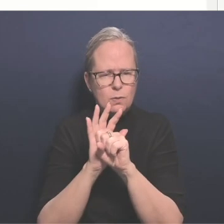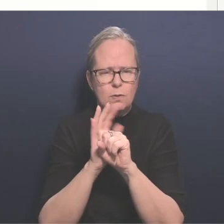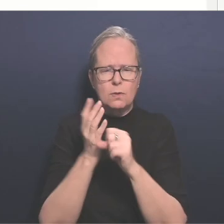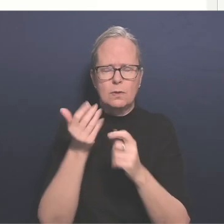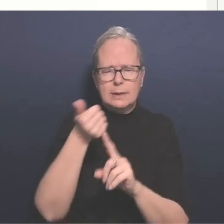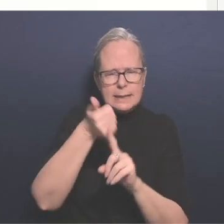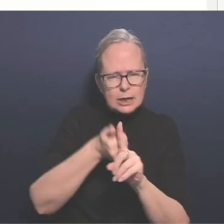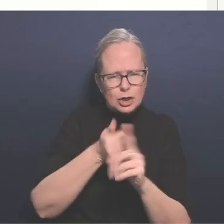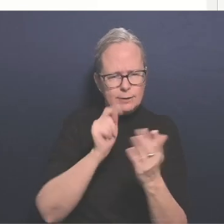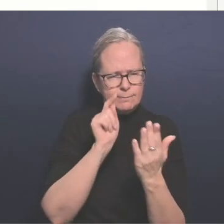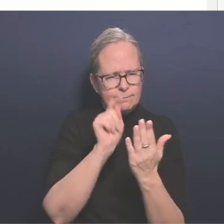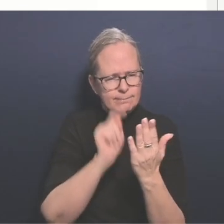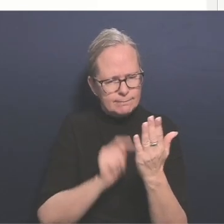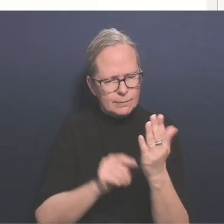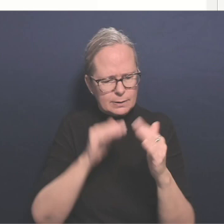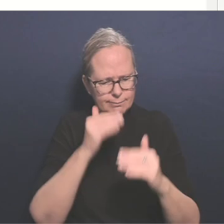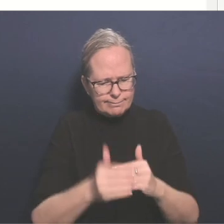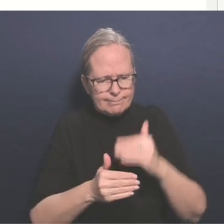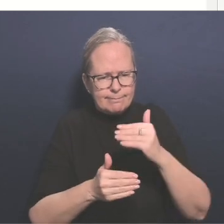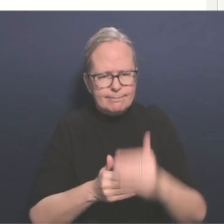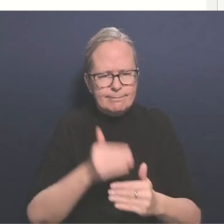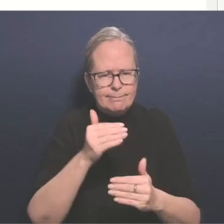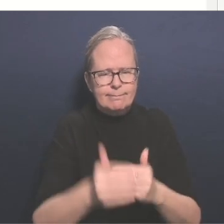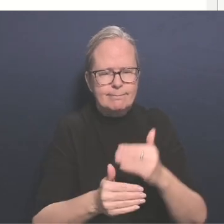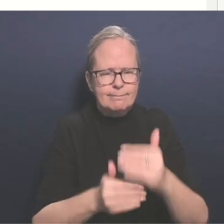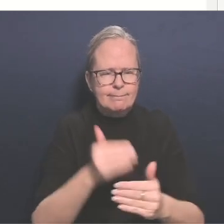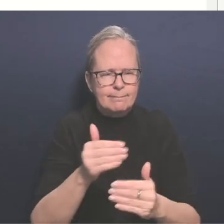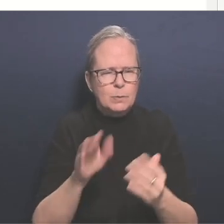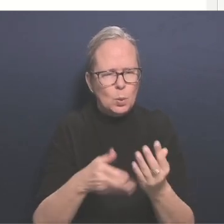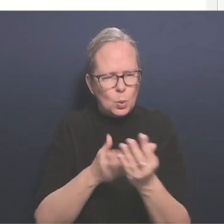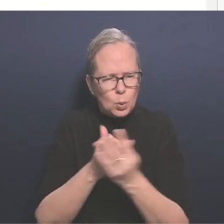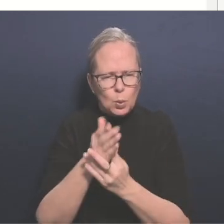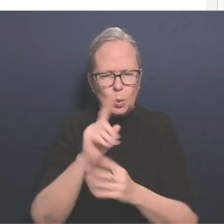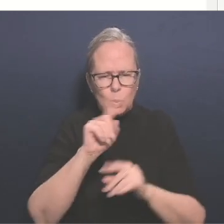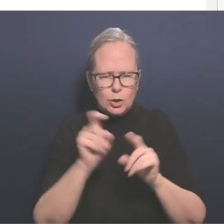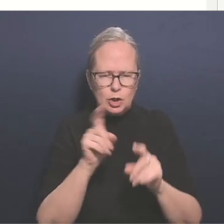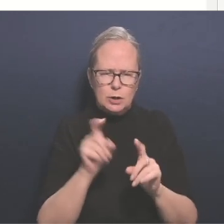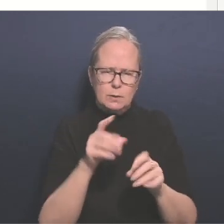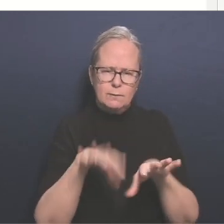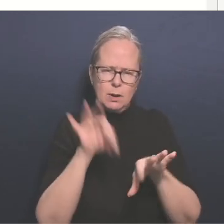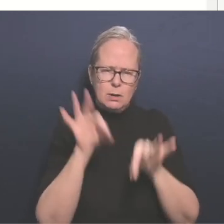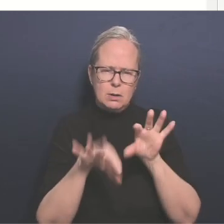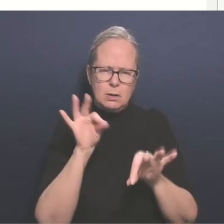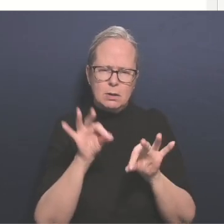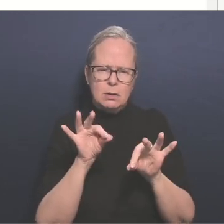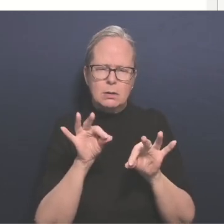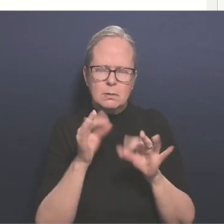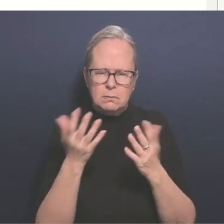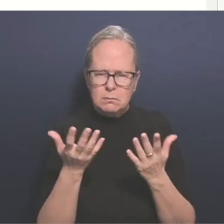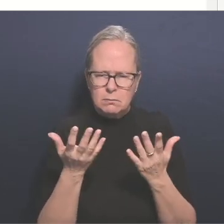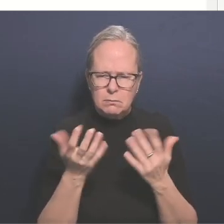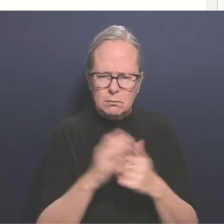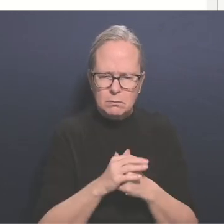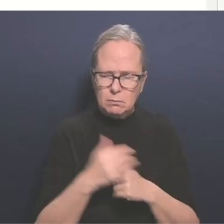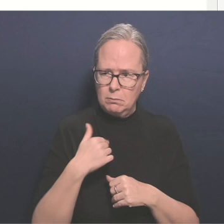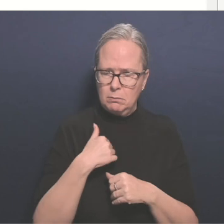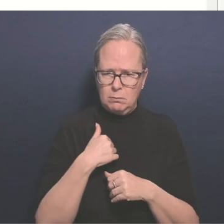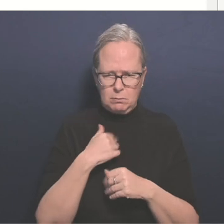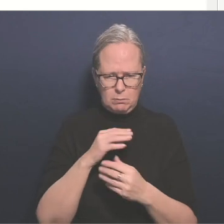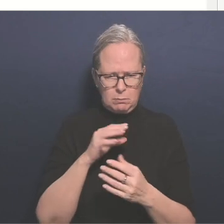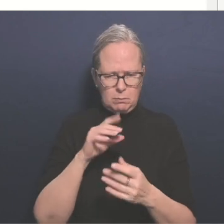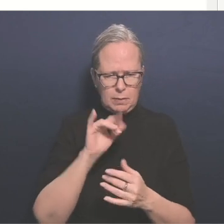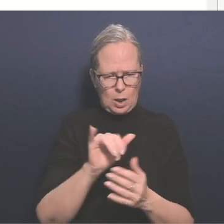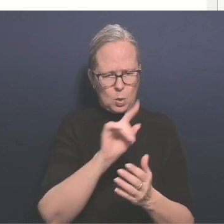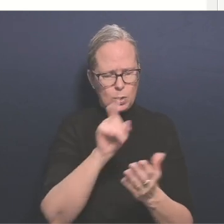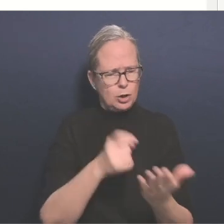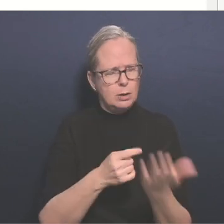through the steps. Similar to the Benefits Wayfinder, it'll also take you through to, the links are all live, and they'll